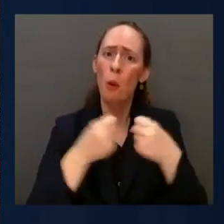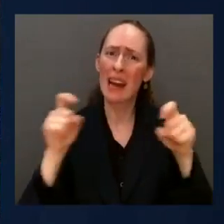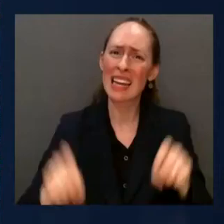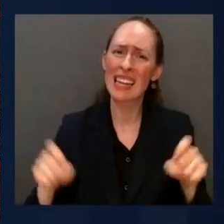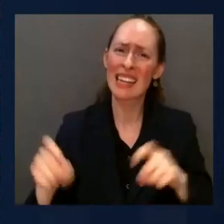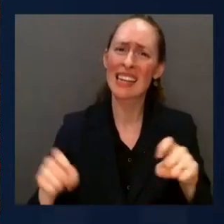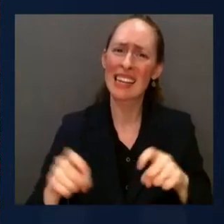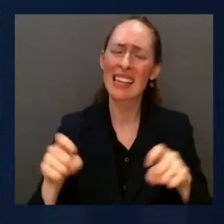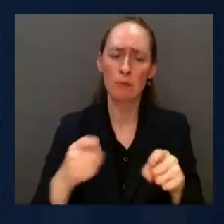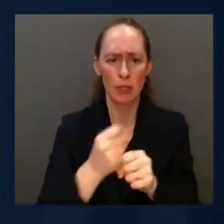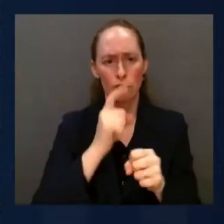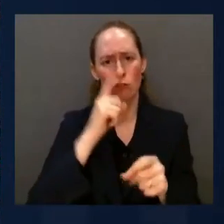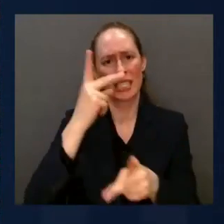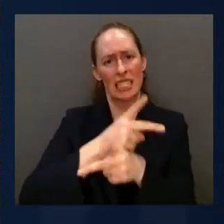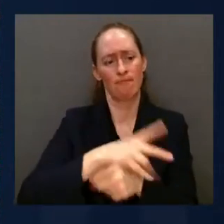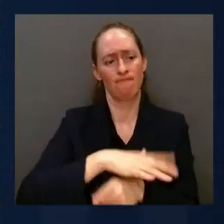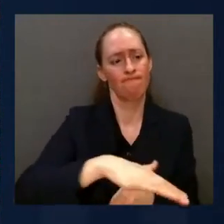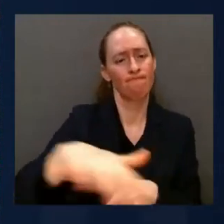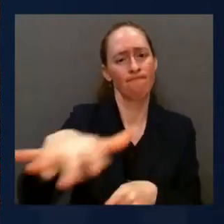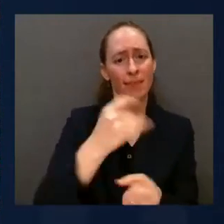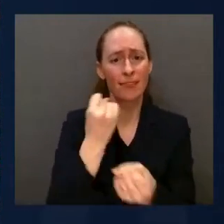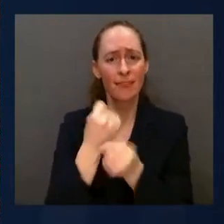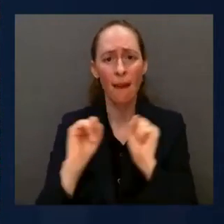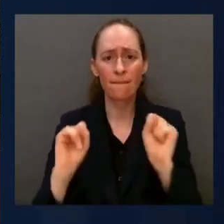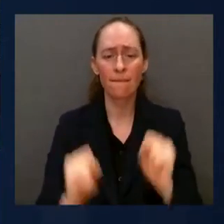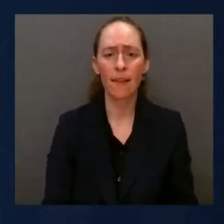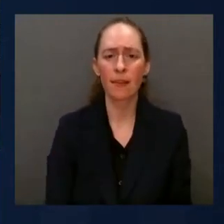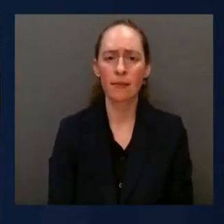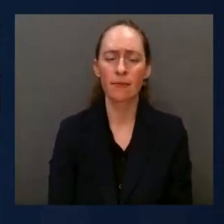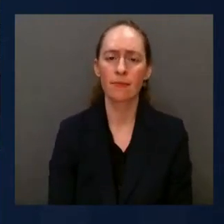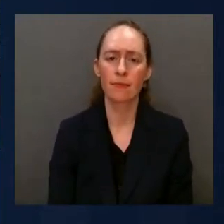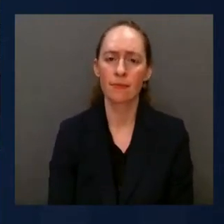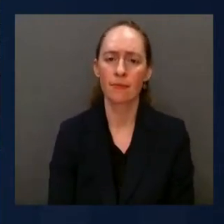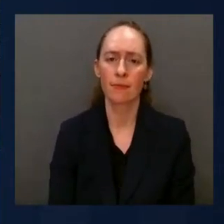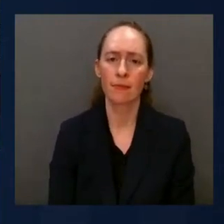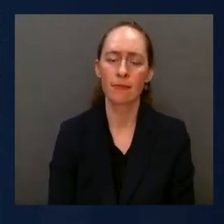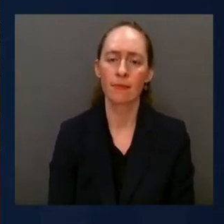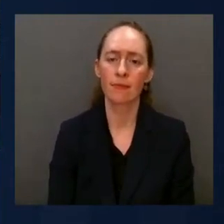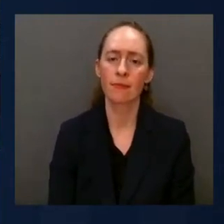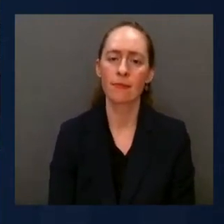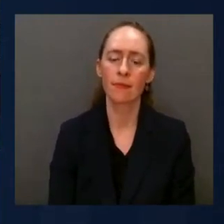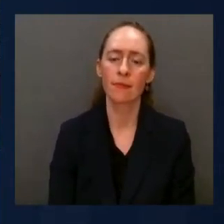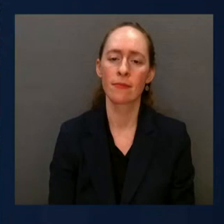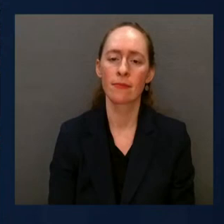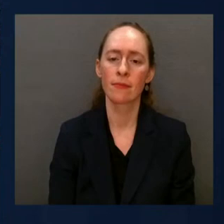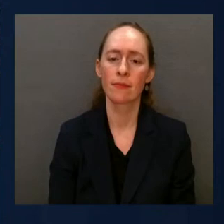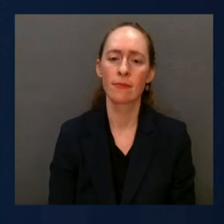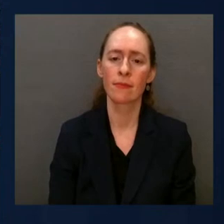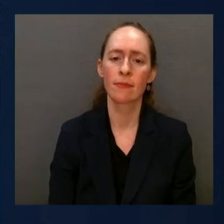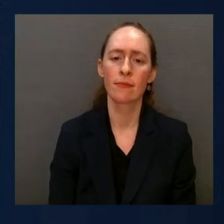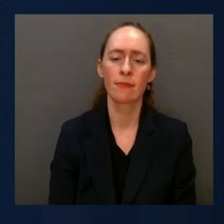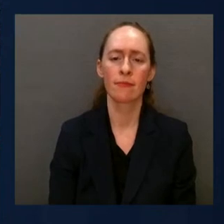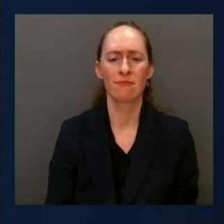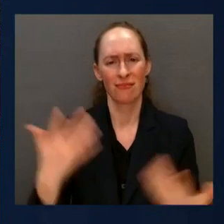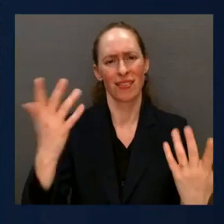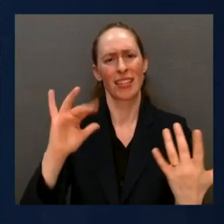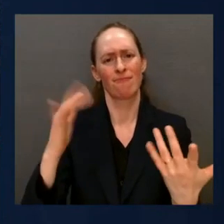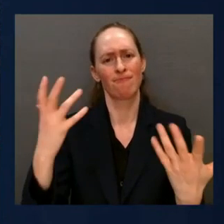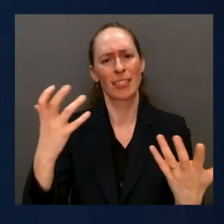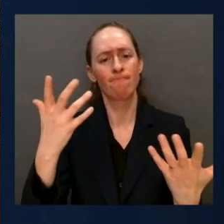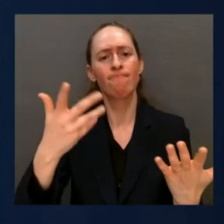And a pathway to citizenship for dreamers, those on temporary status, farm workers, essential